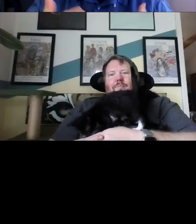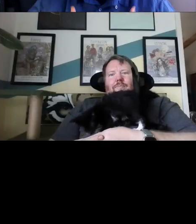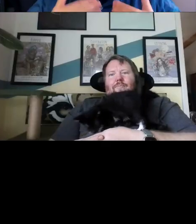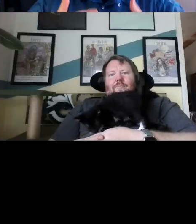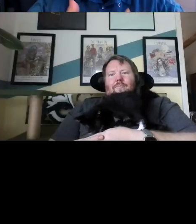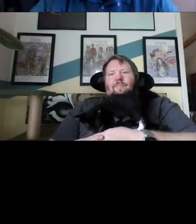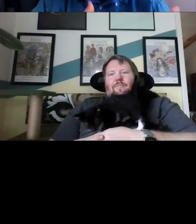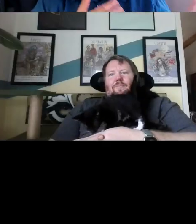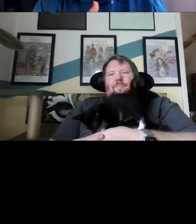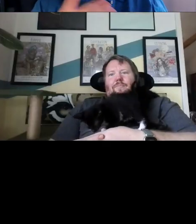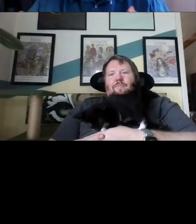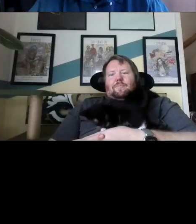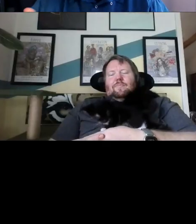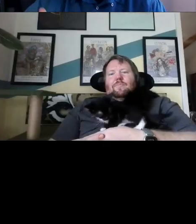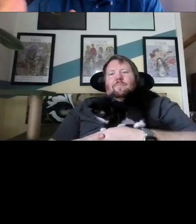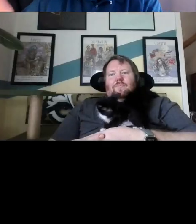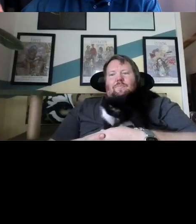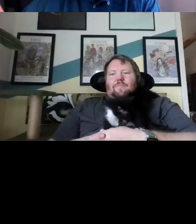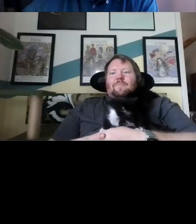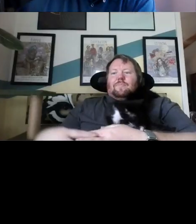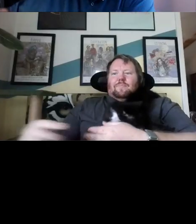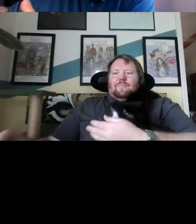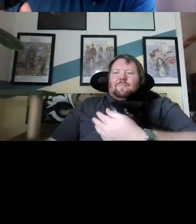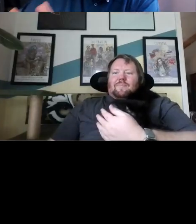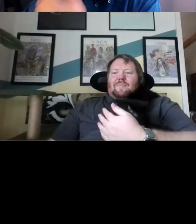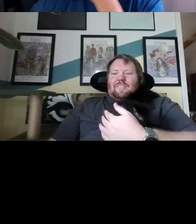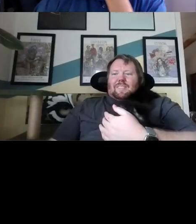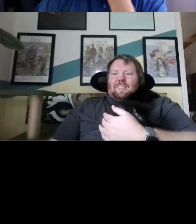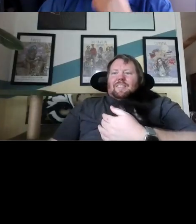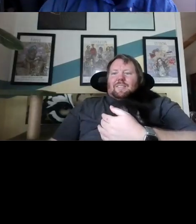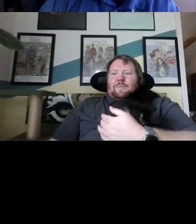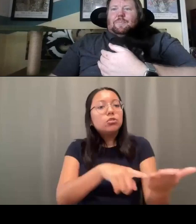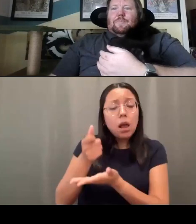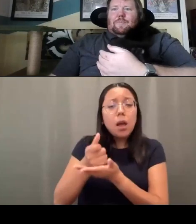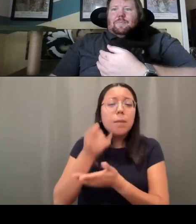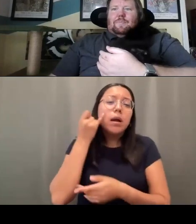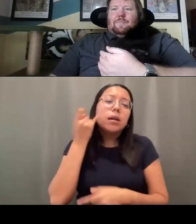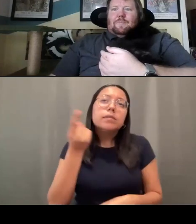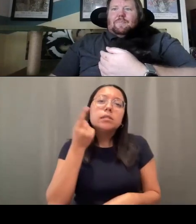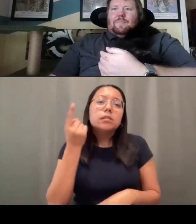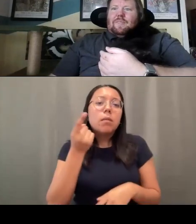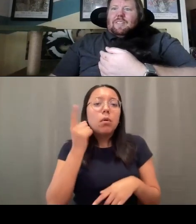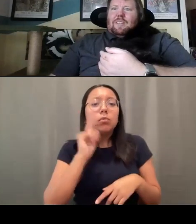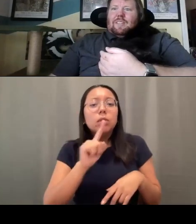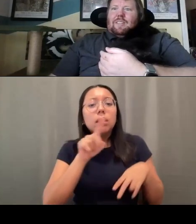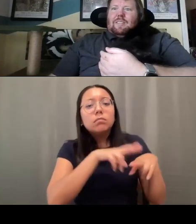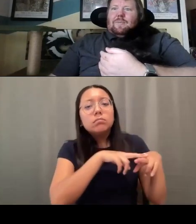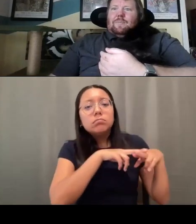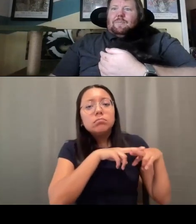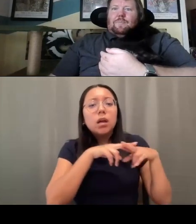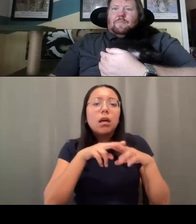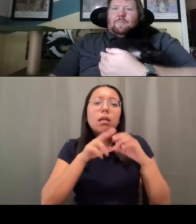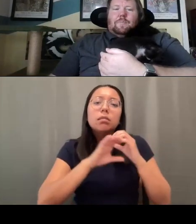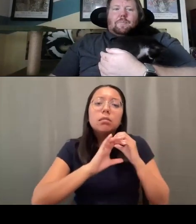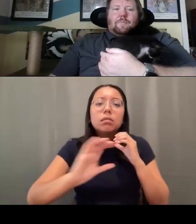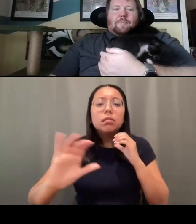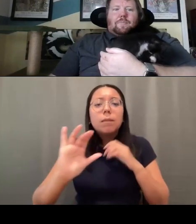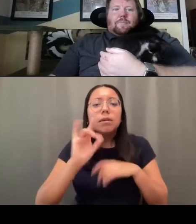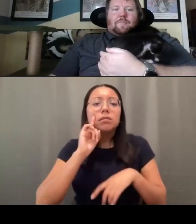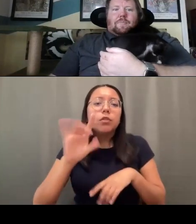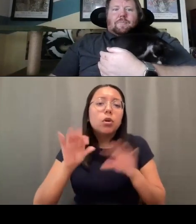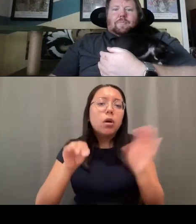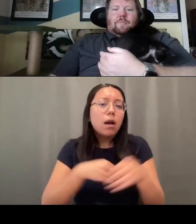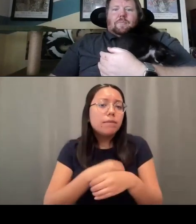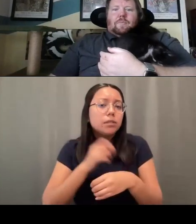it's not going to be after somebody is, taking the bus to your office and or being in that same space with you. Um,